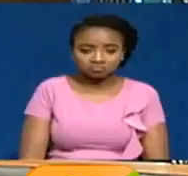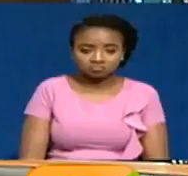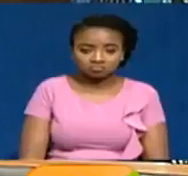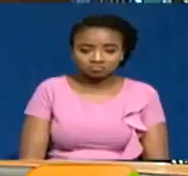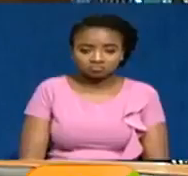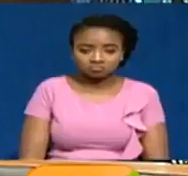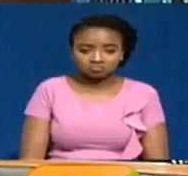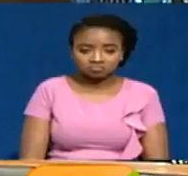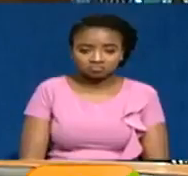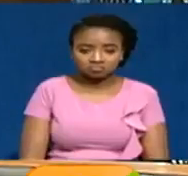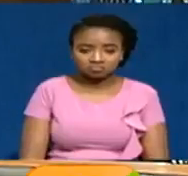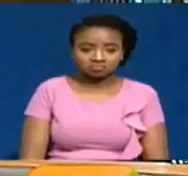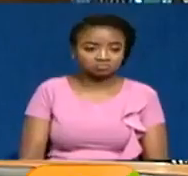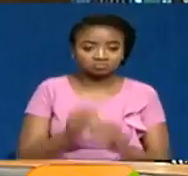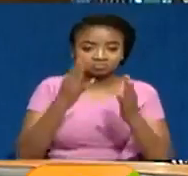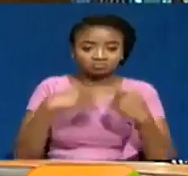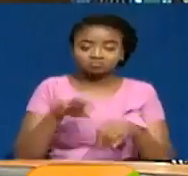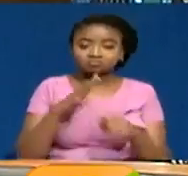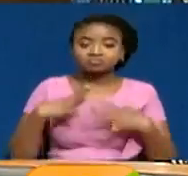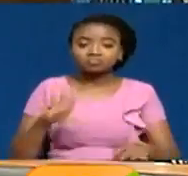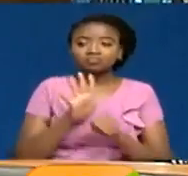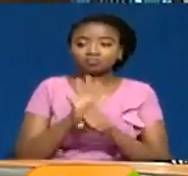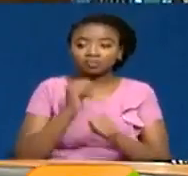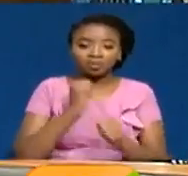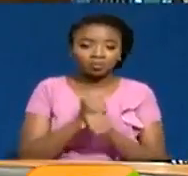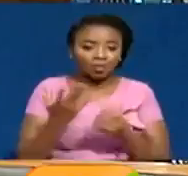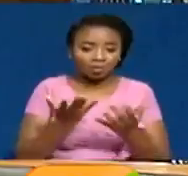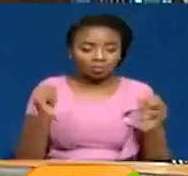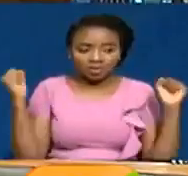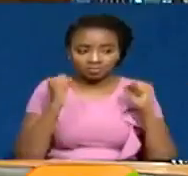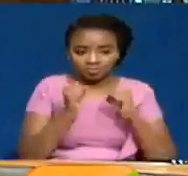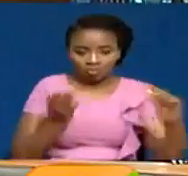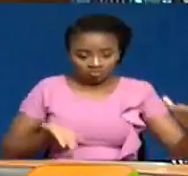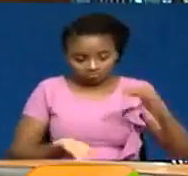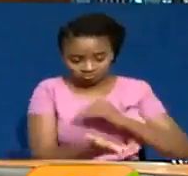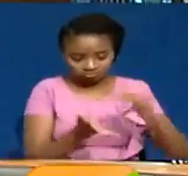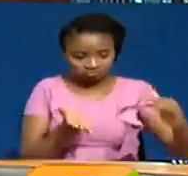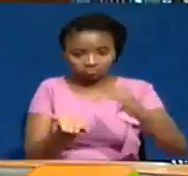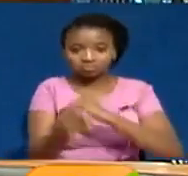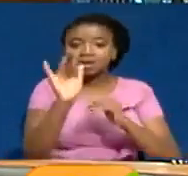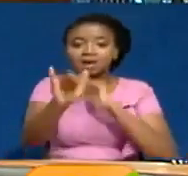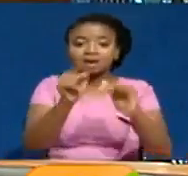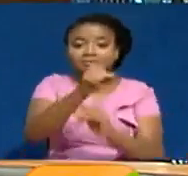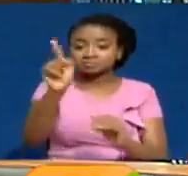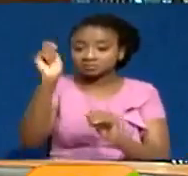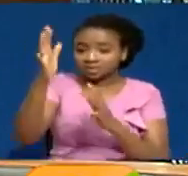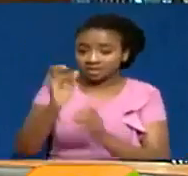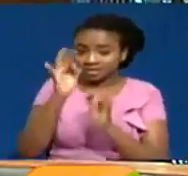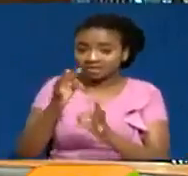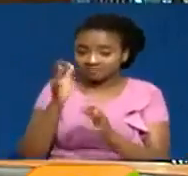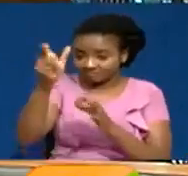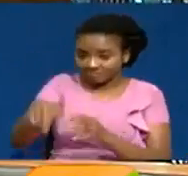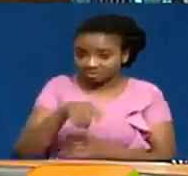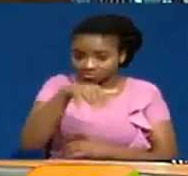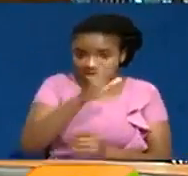Now tonight, a number of morgue operators in the country are appealing to Kenyans who have reported their loved ones as missing to come and